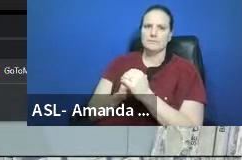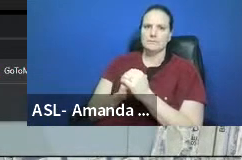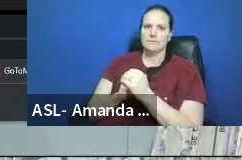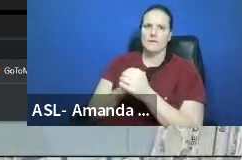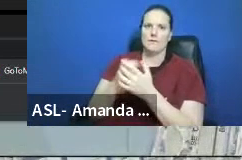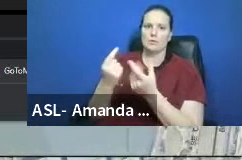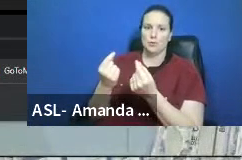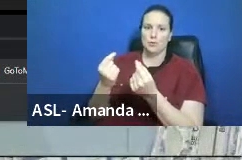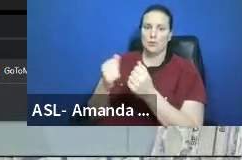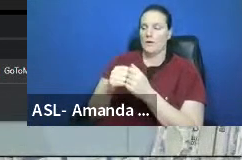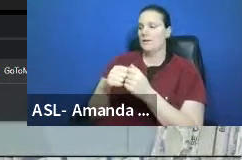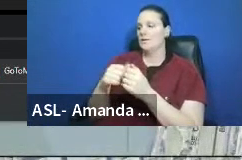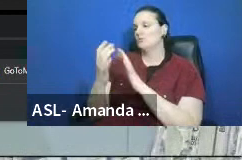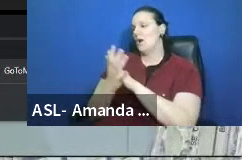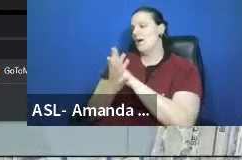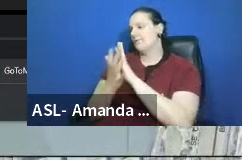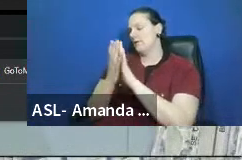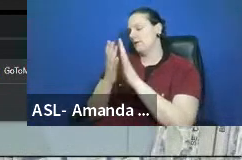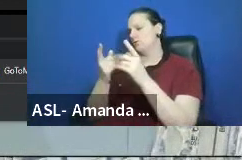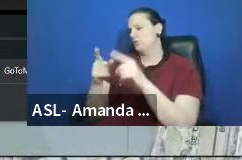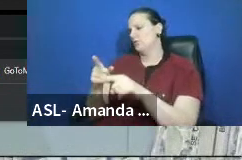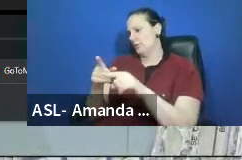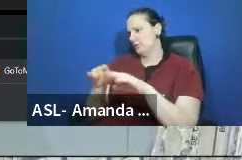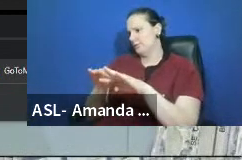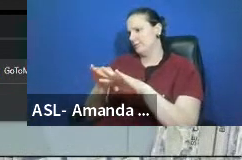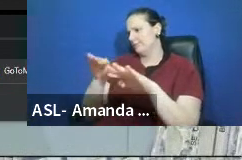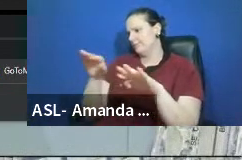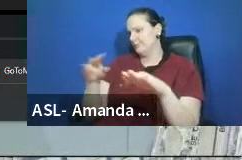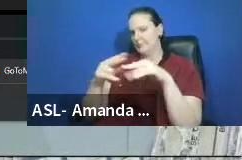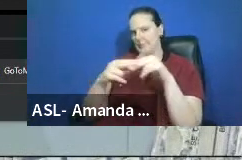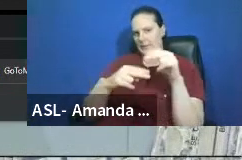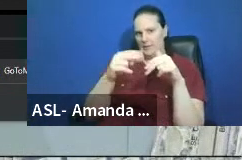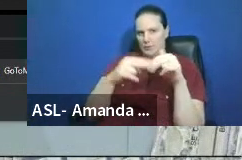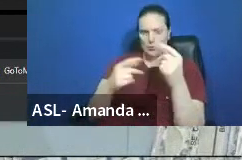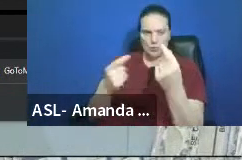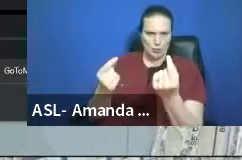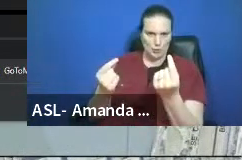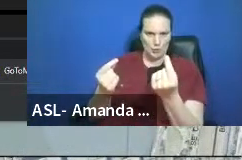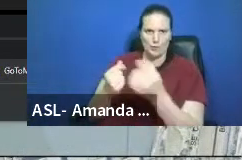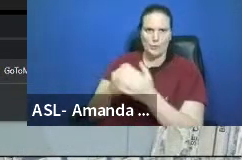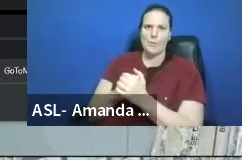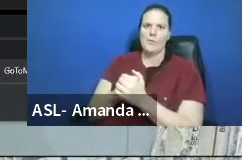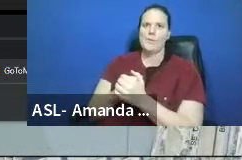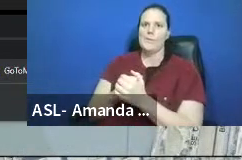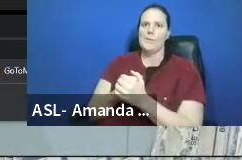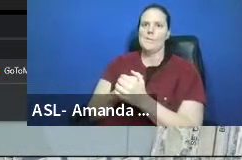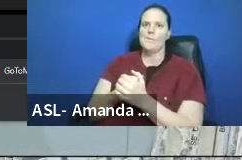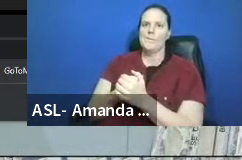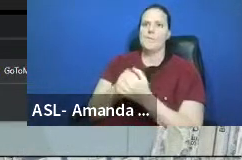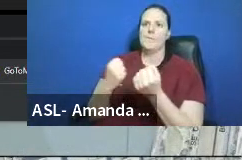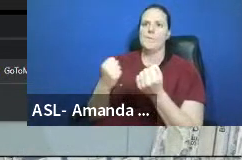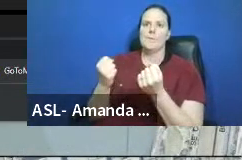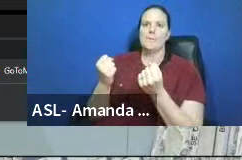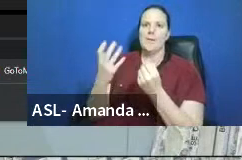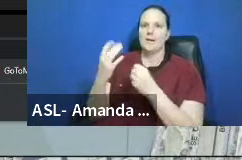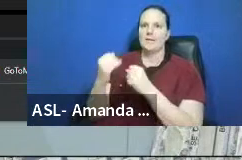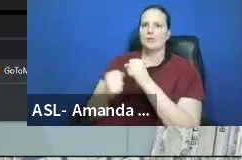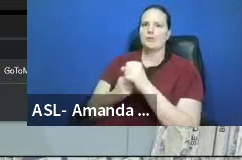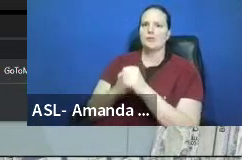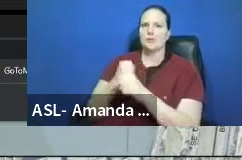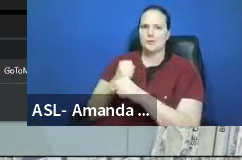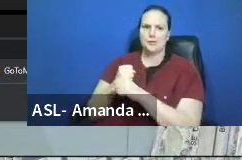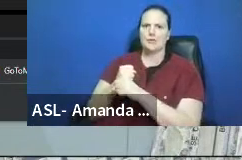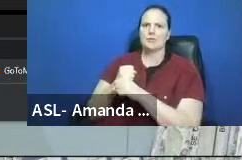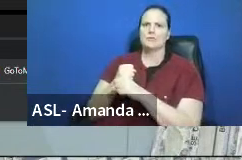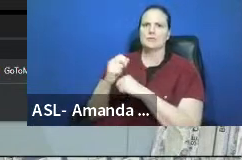bridge itself is one of the key parts of that. Of course, we have multiple years of constructing the